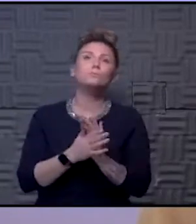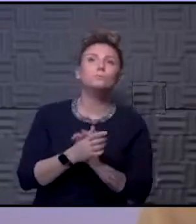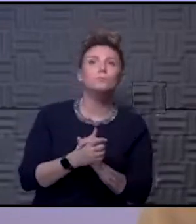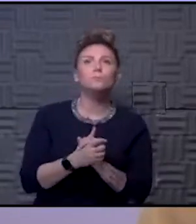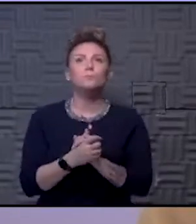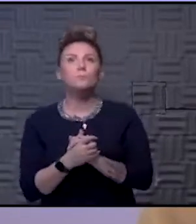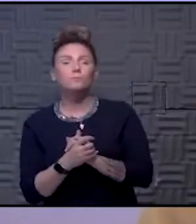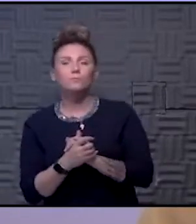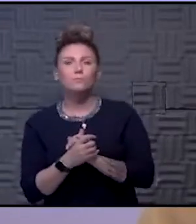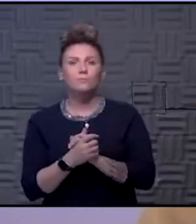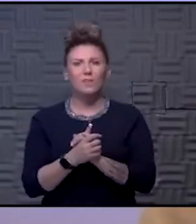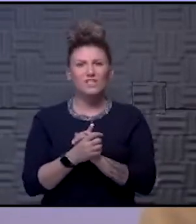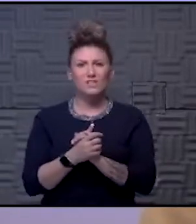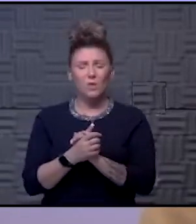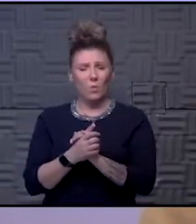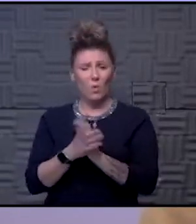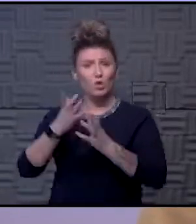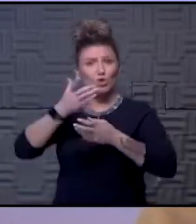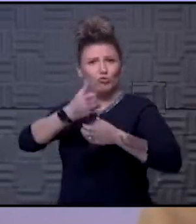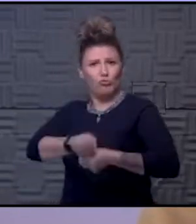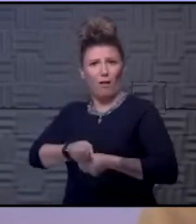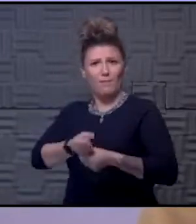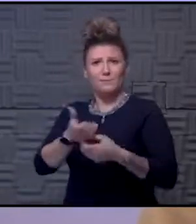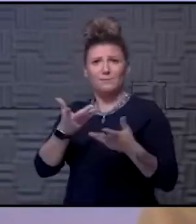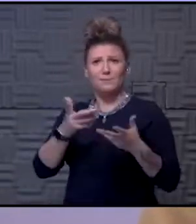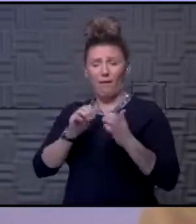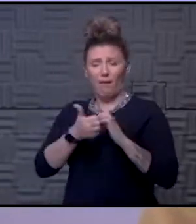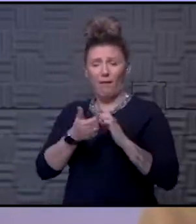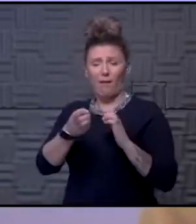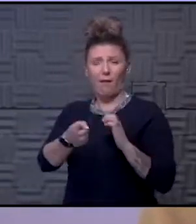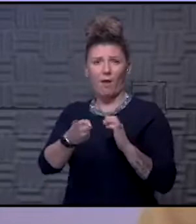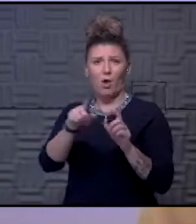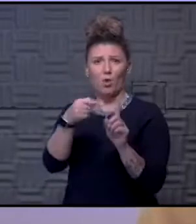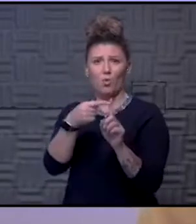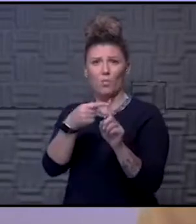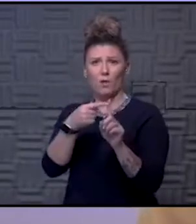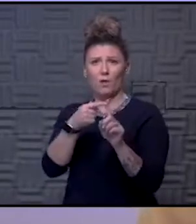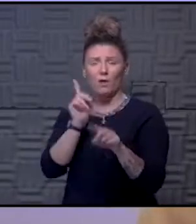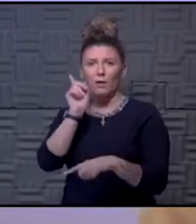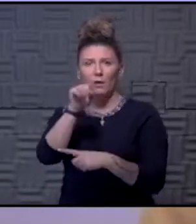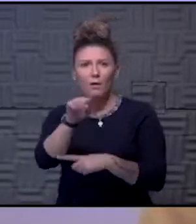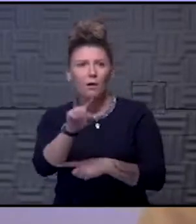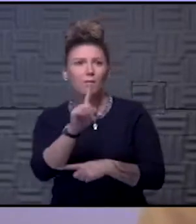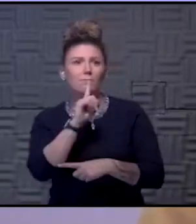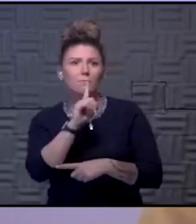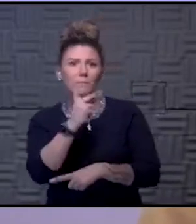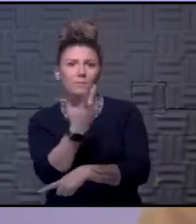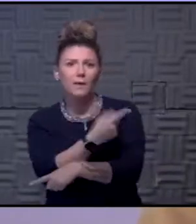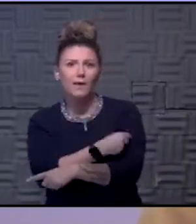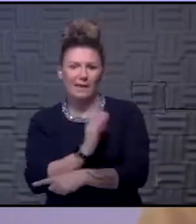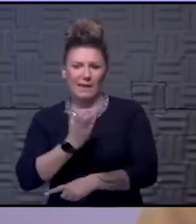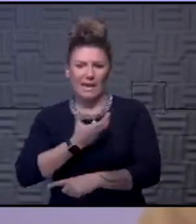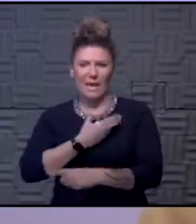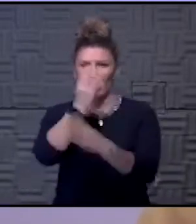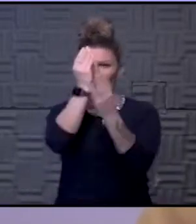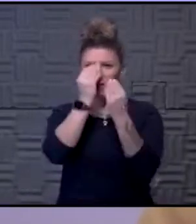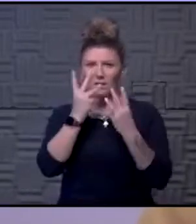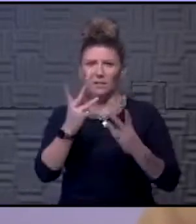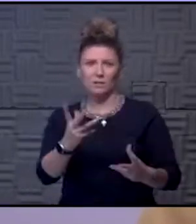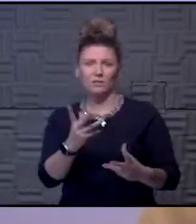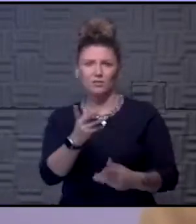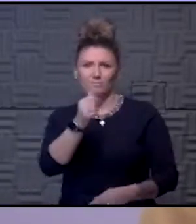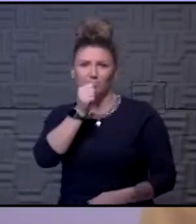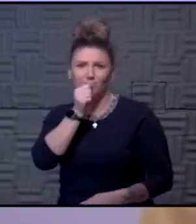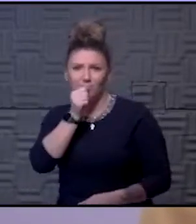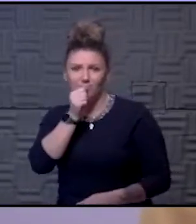can we trust that when we come and get tested, that when we come and get the vaccine, our information is going to be confidential